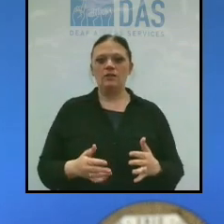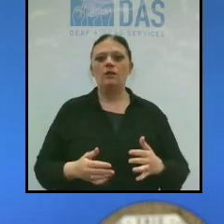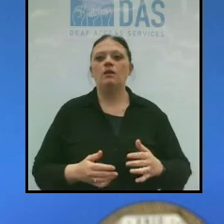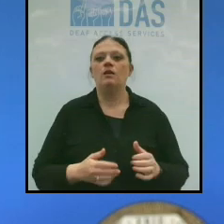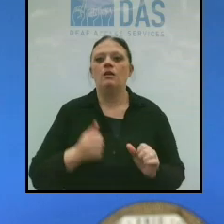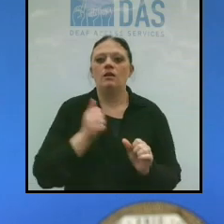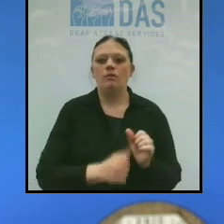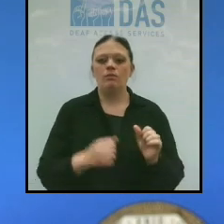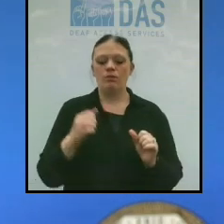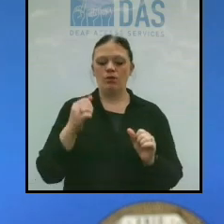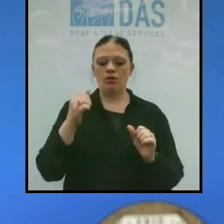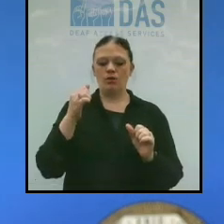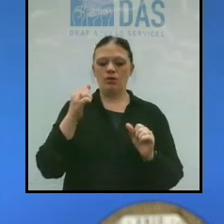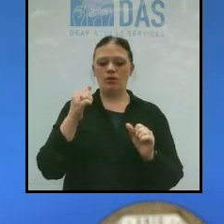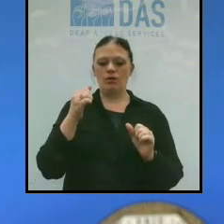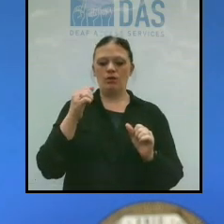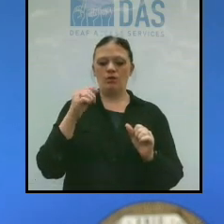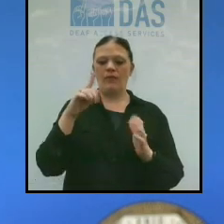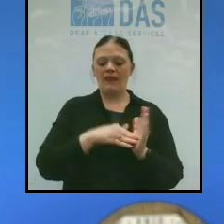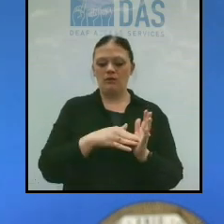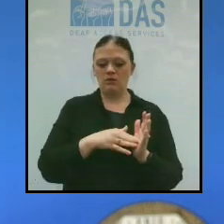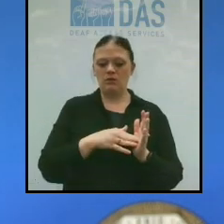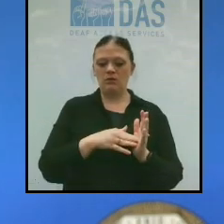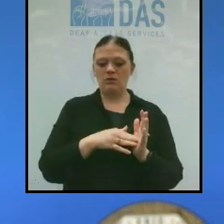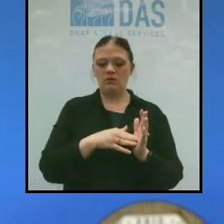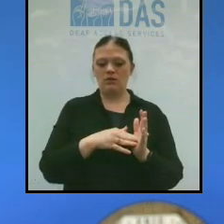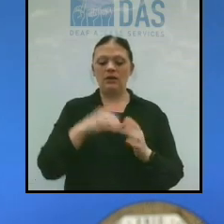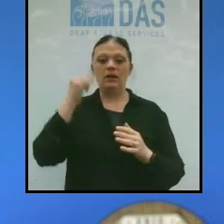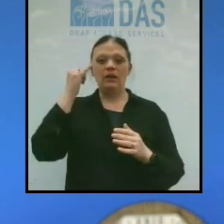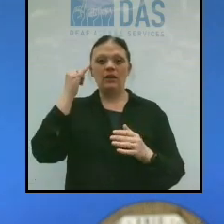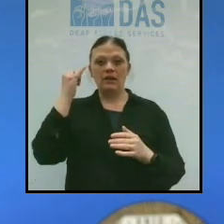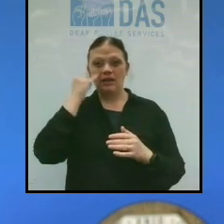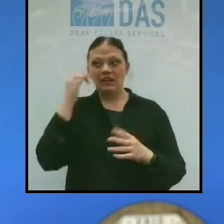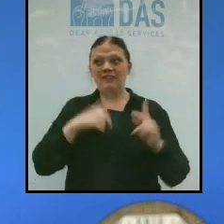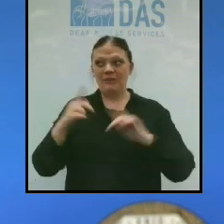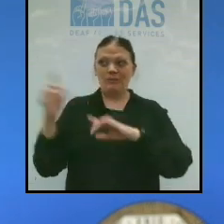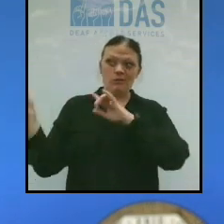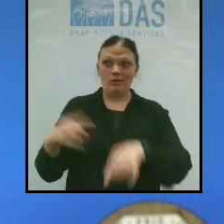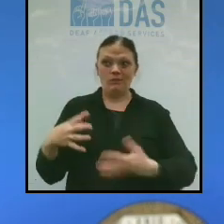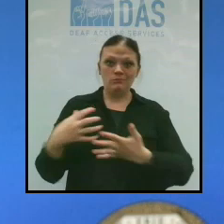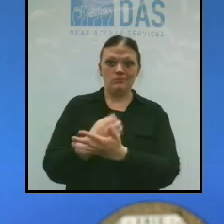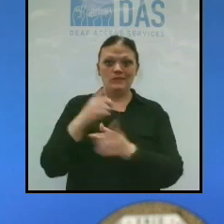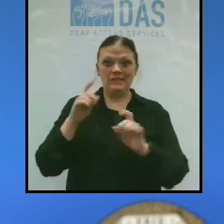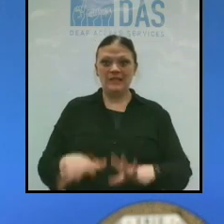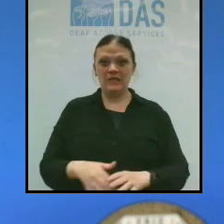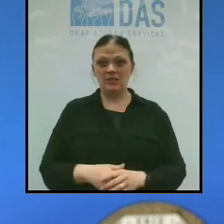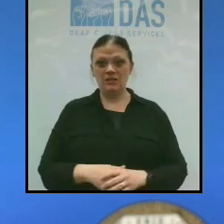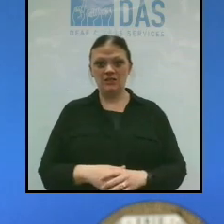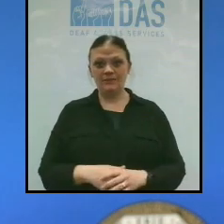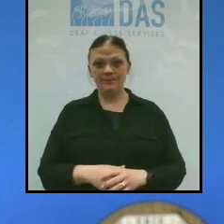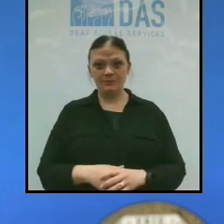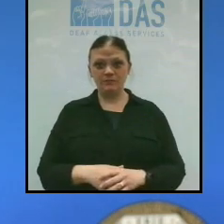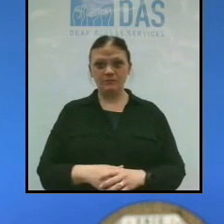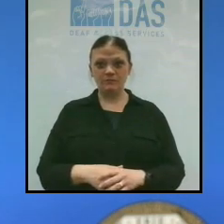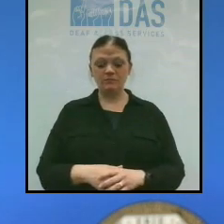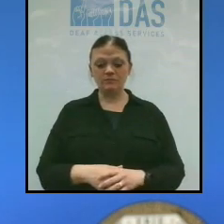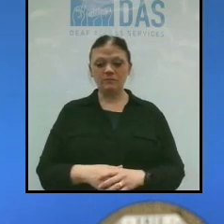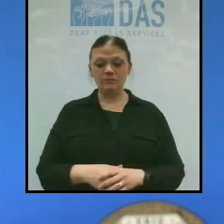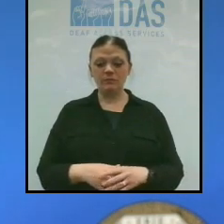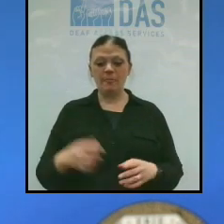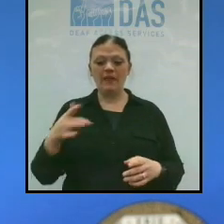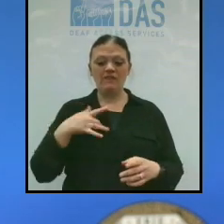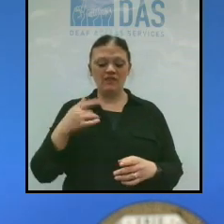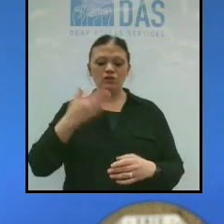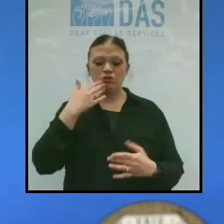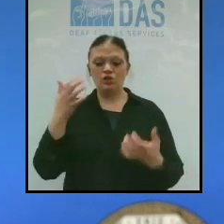1,000. So we do know we can meet that if we get people to come and get tested. So I feel that there's a very good chance